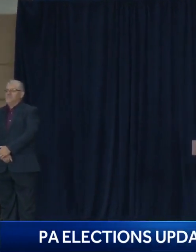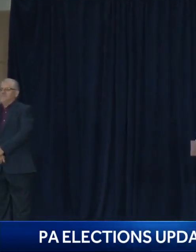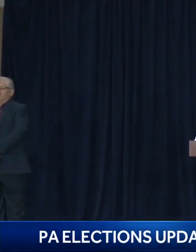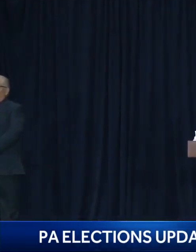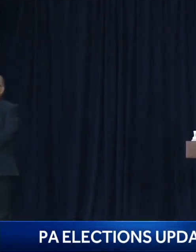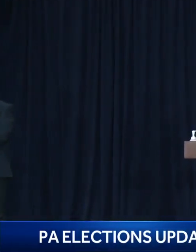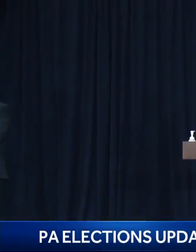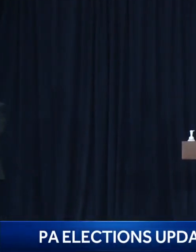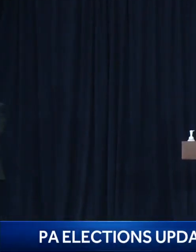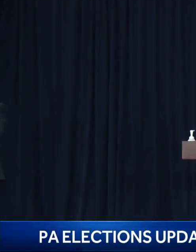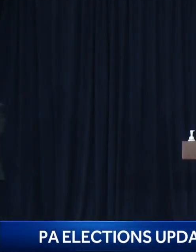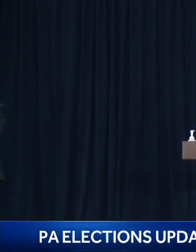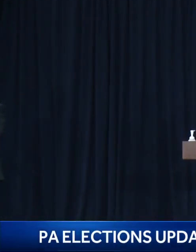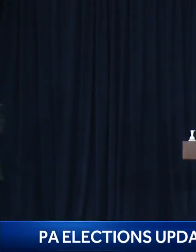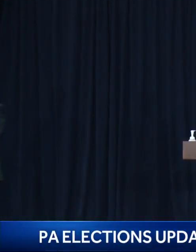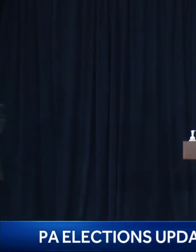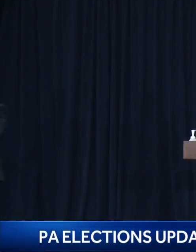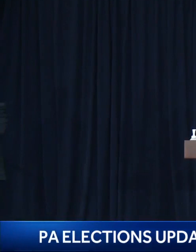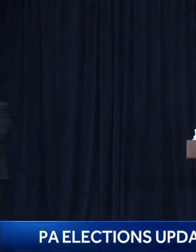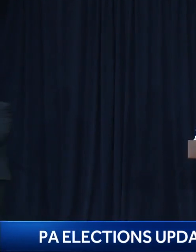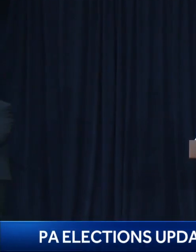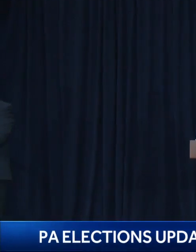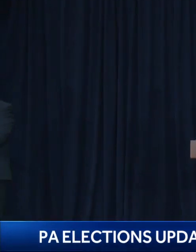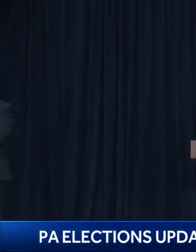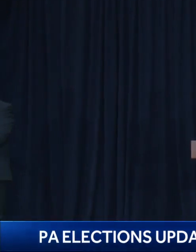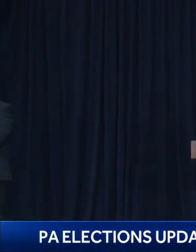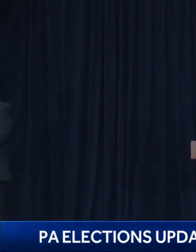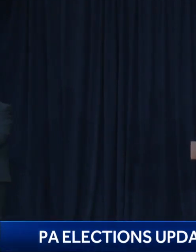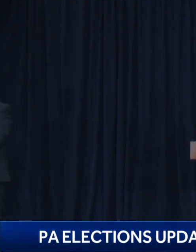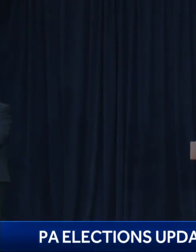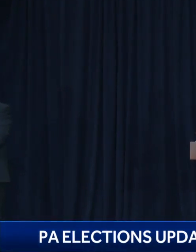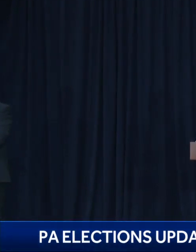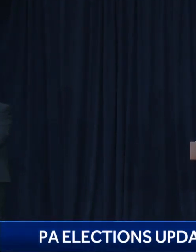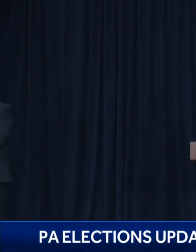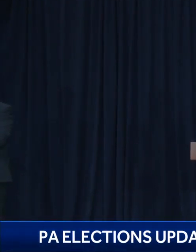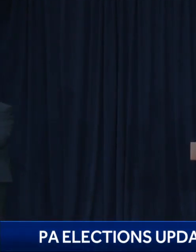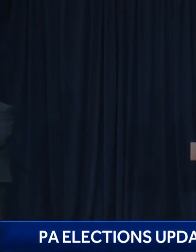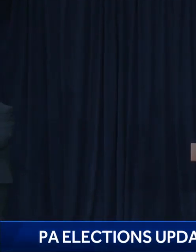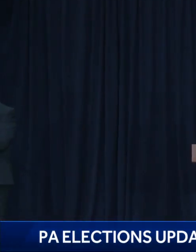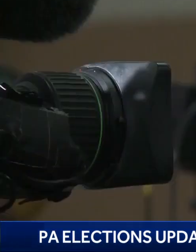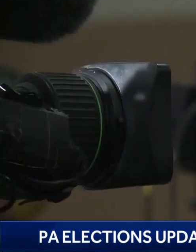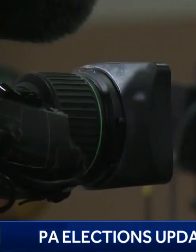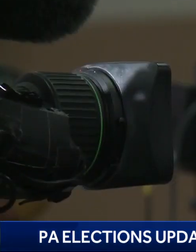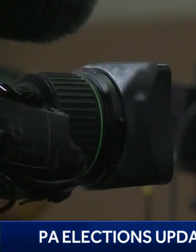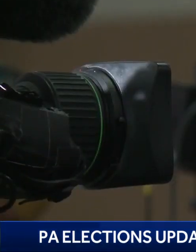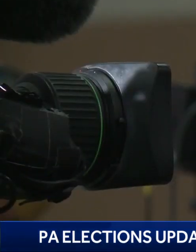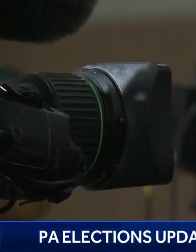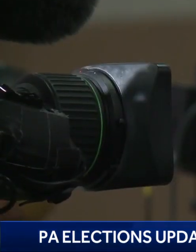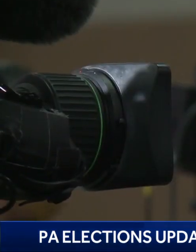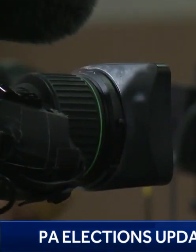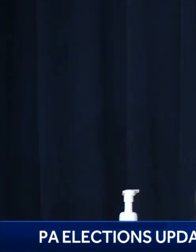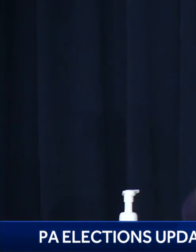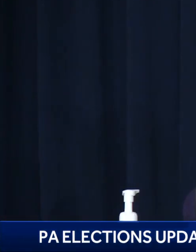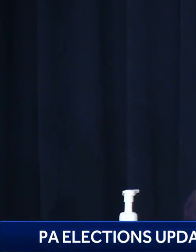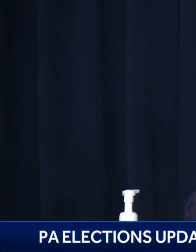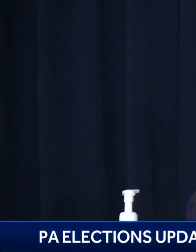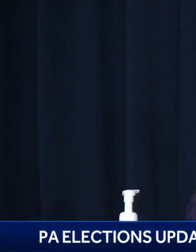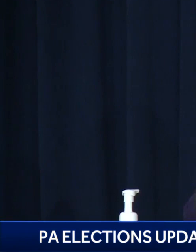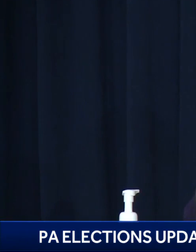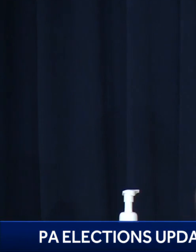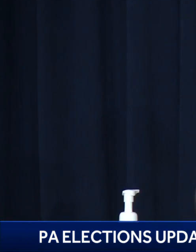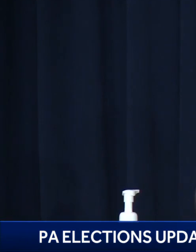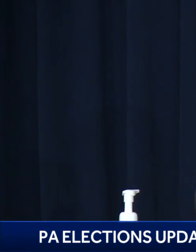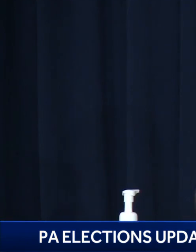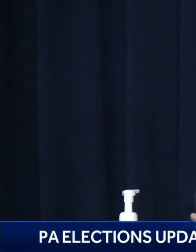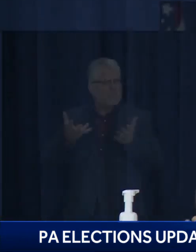Court. Now, as to questions about the validity of this election brought on by President Trump and Republicans, the secretary had this to